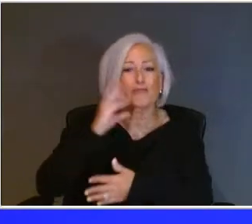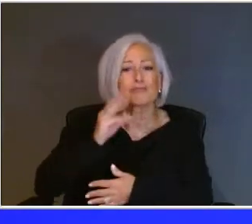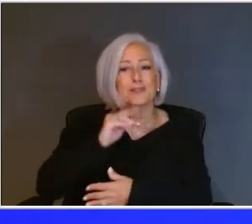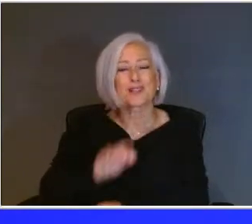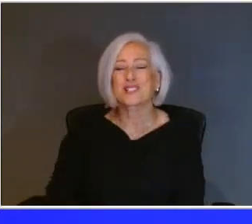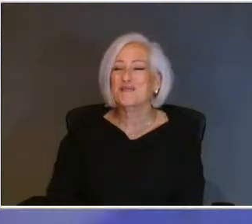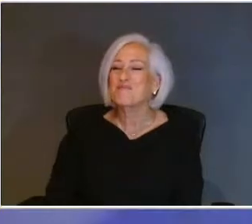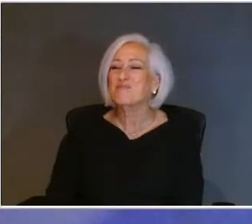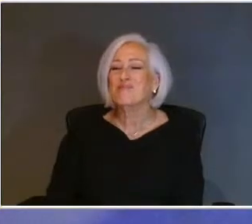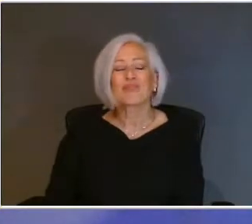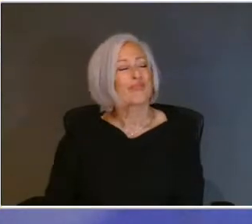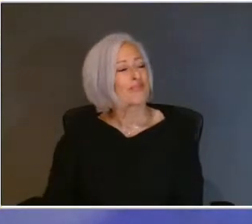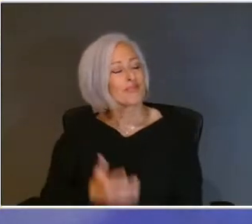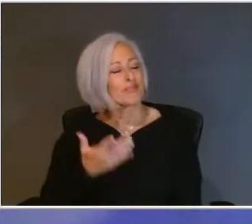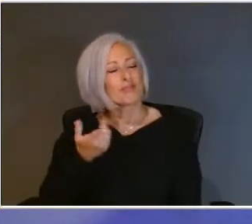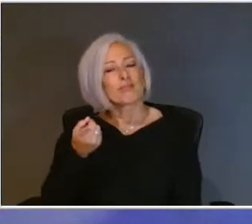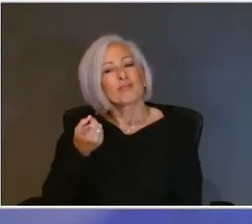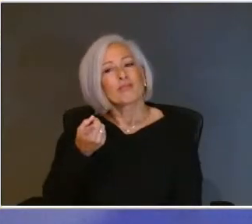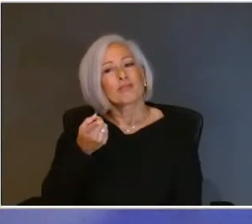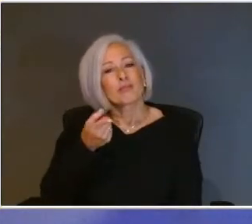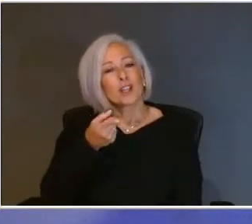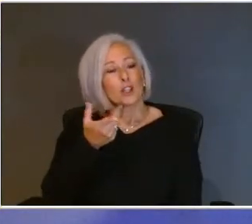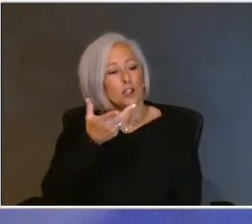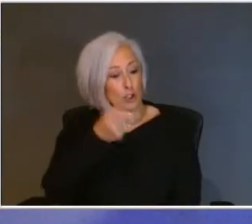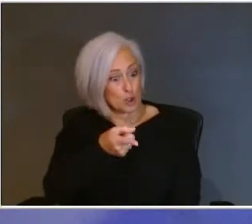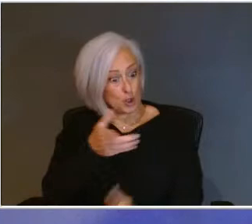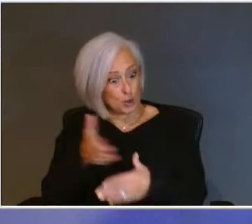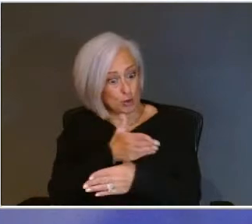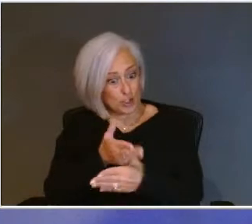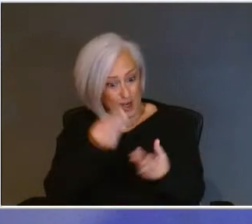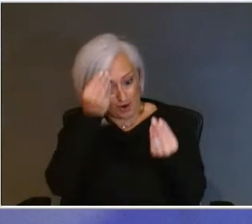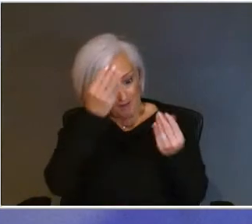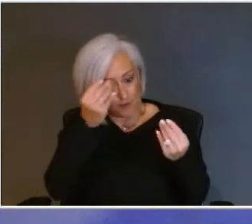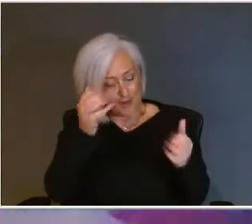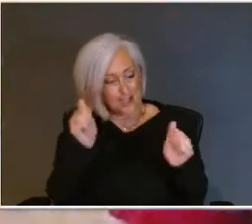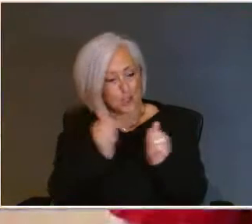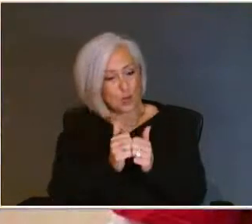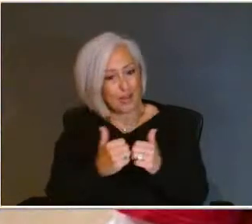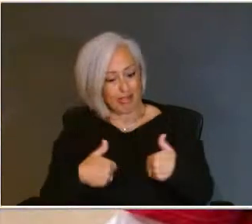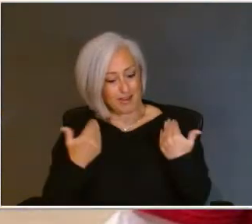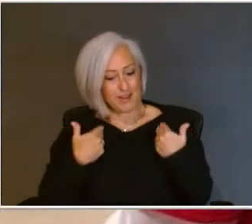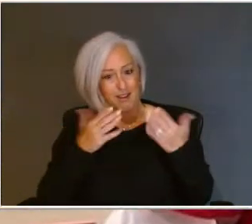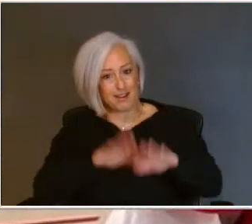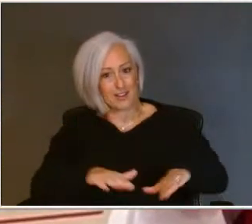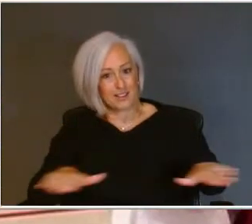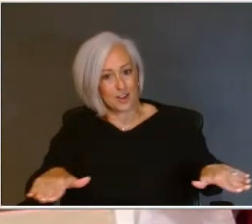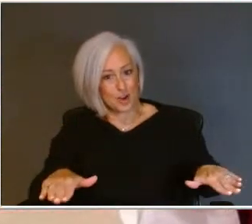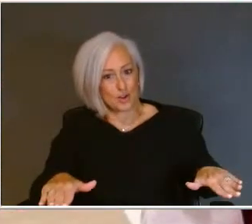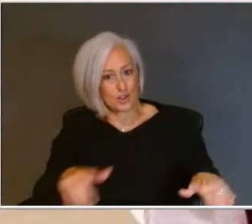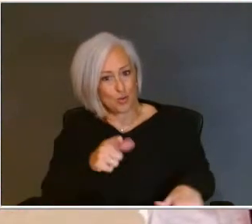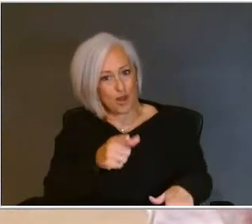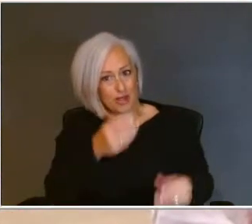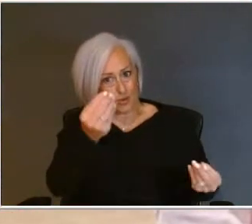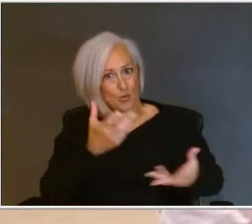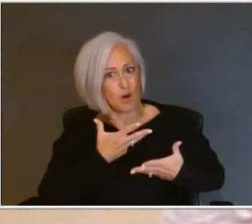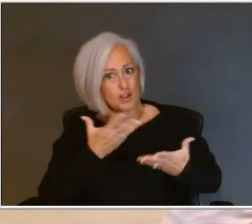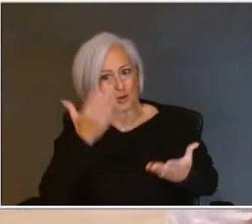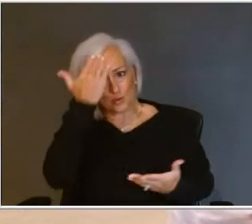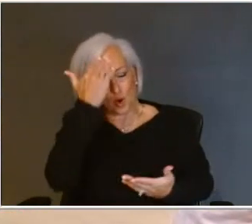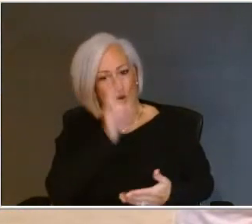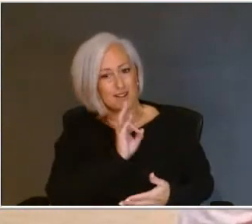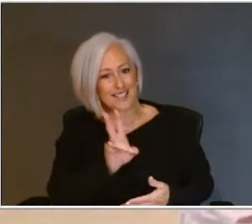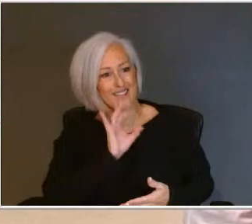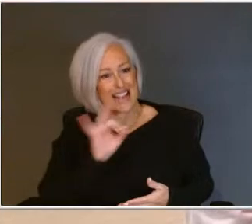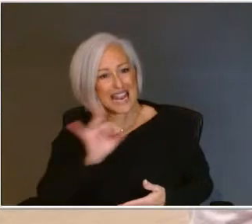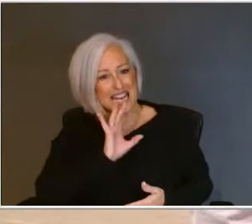What is there anything that you're sharing with these young gals that maybe you wish you were told back when you were 7, 8, 9? How is that for you as far as